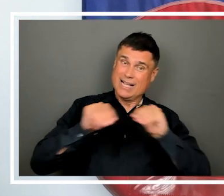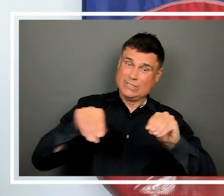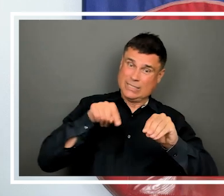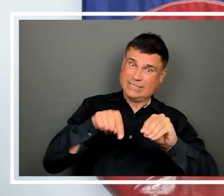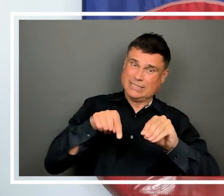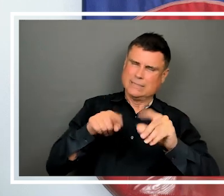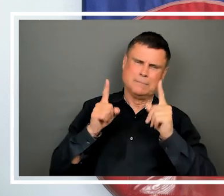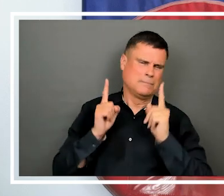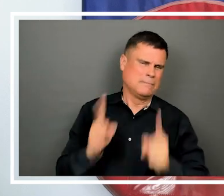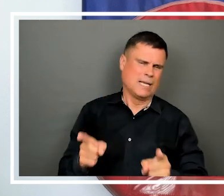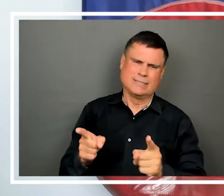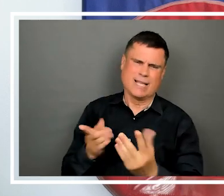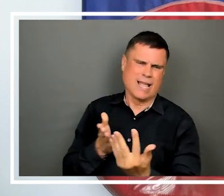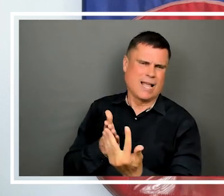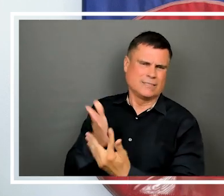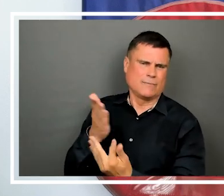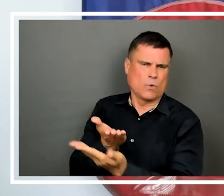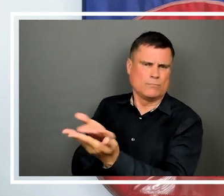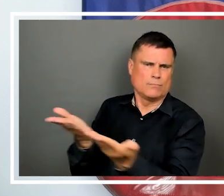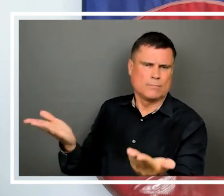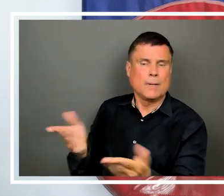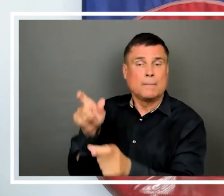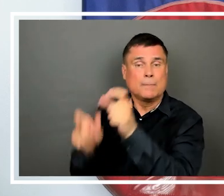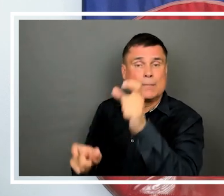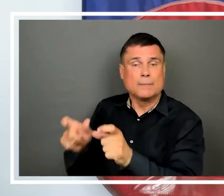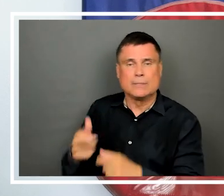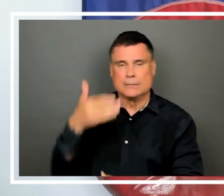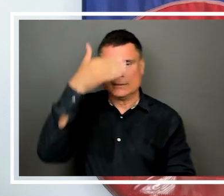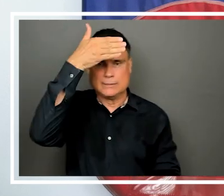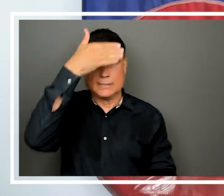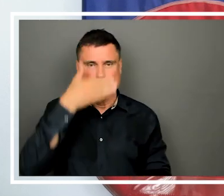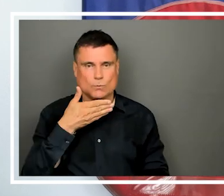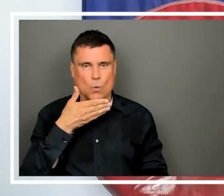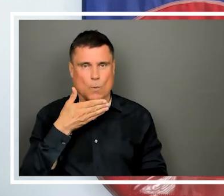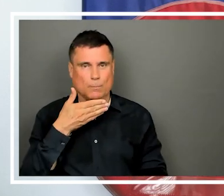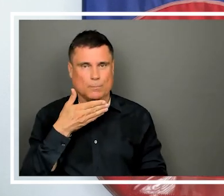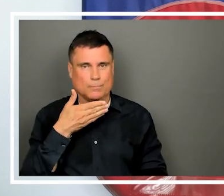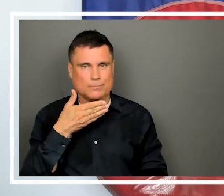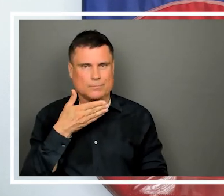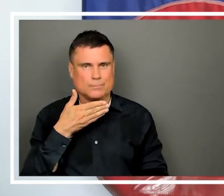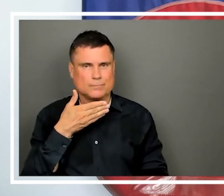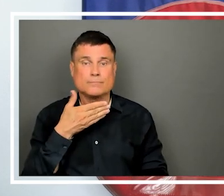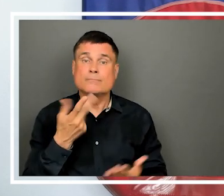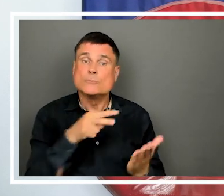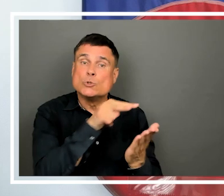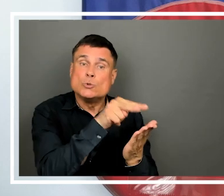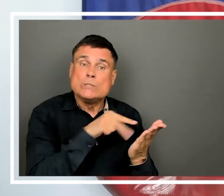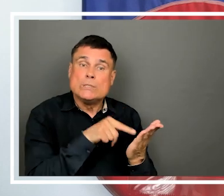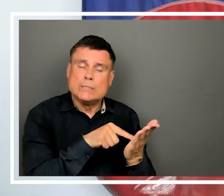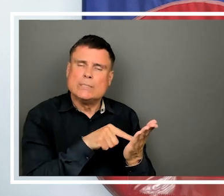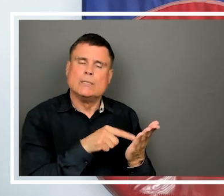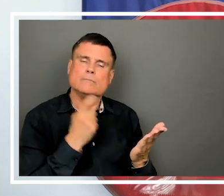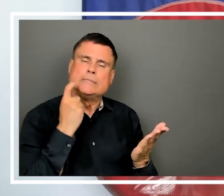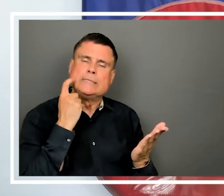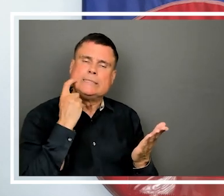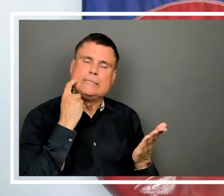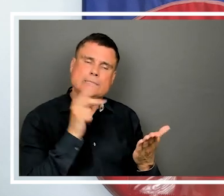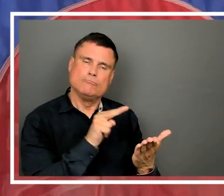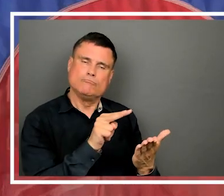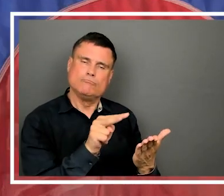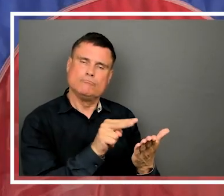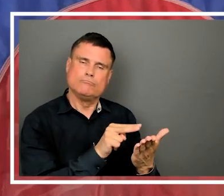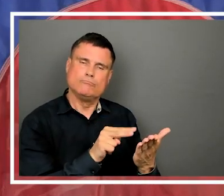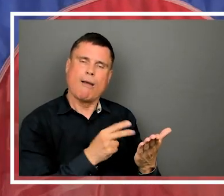For education to be more accessible to people with Down syndrome, the reading materials should be easy to read